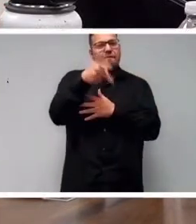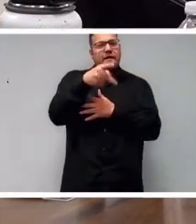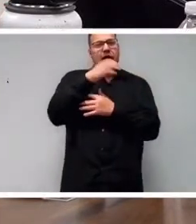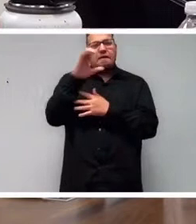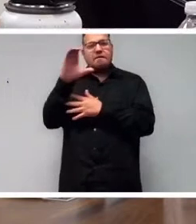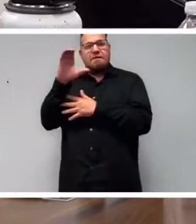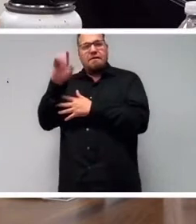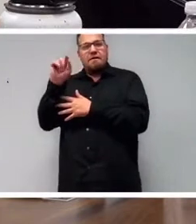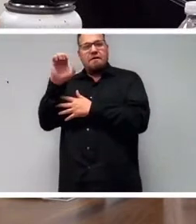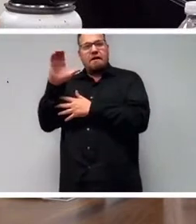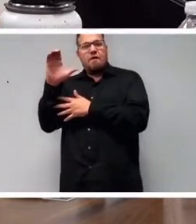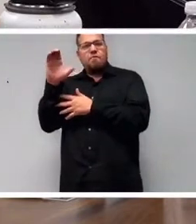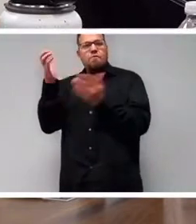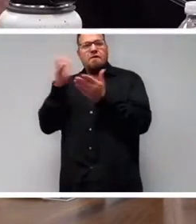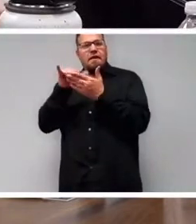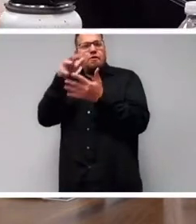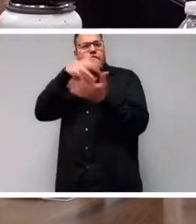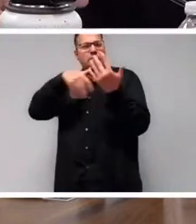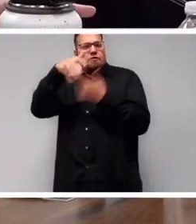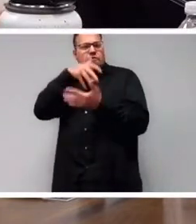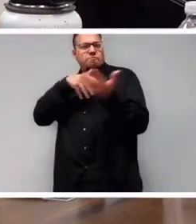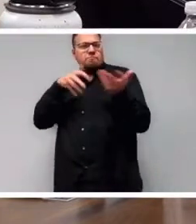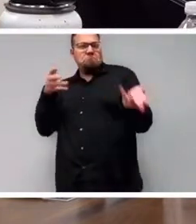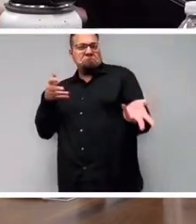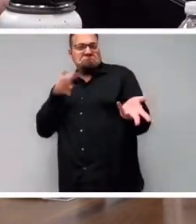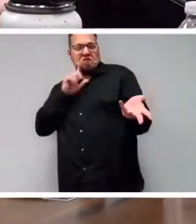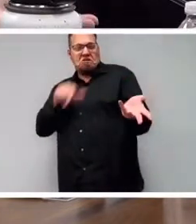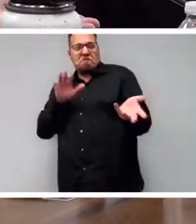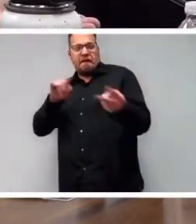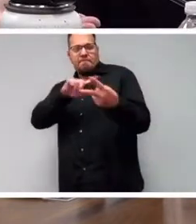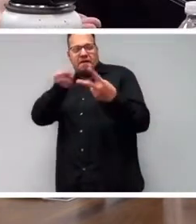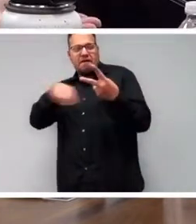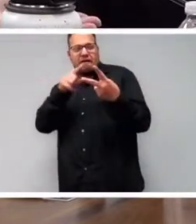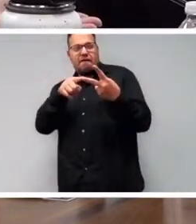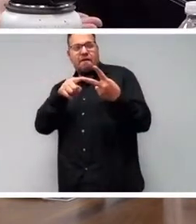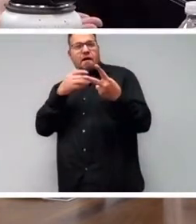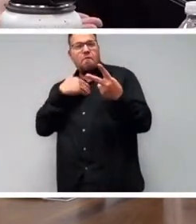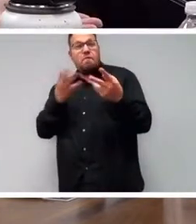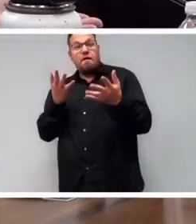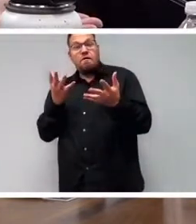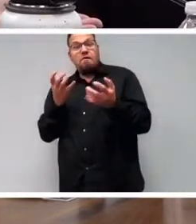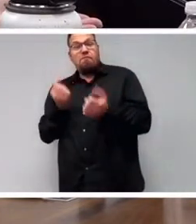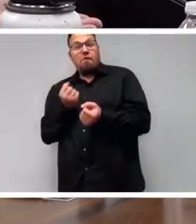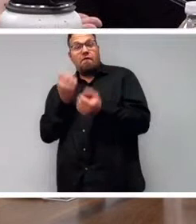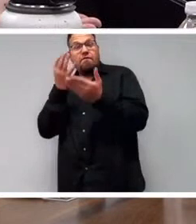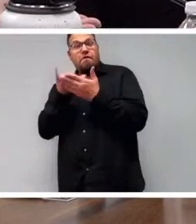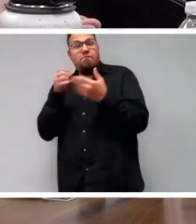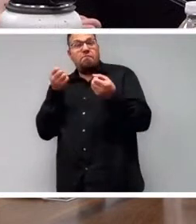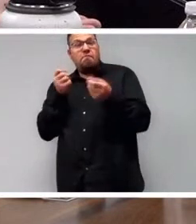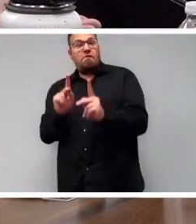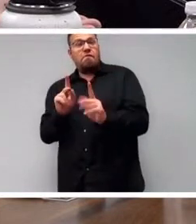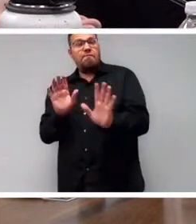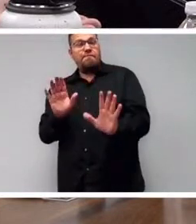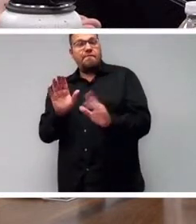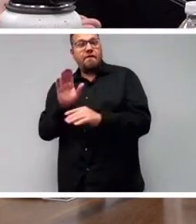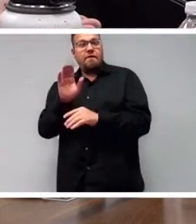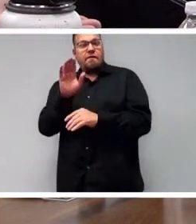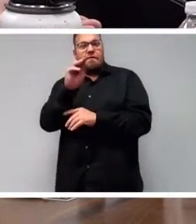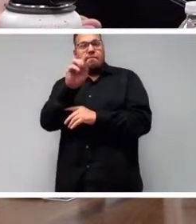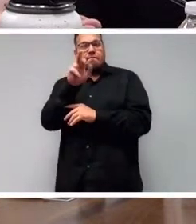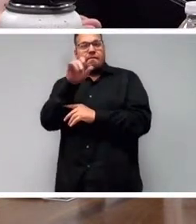is. Mm-hmm. So you can answer that. But the second thing is I want to offer an opportunity. Marion County Sheriff's